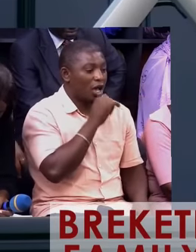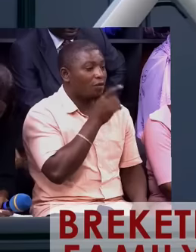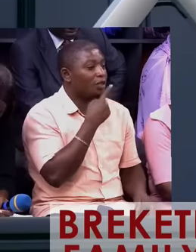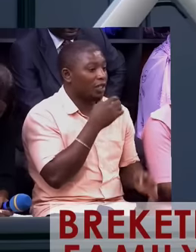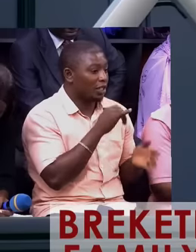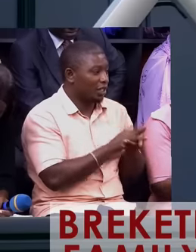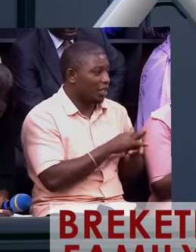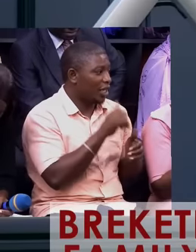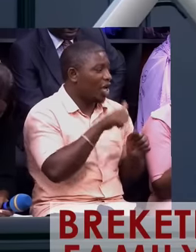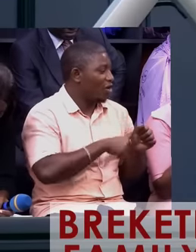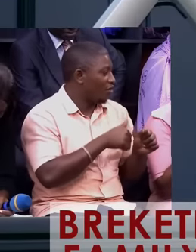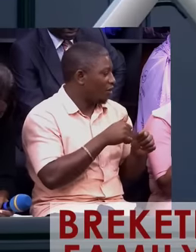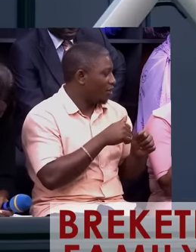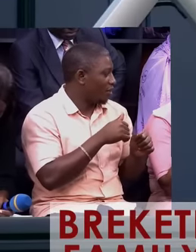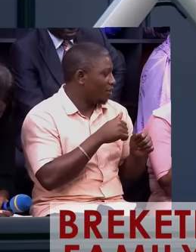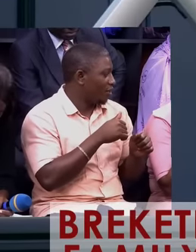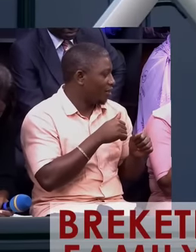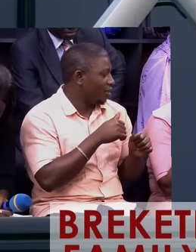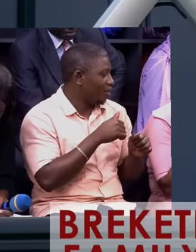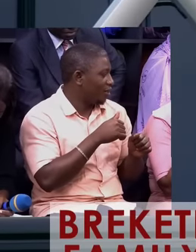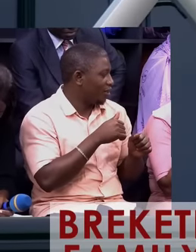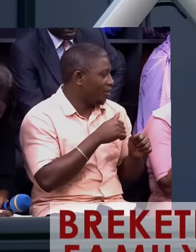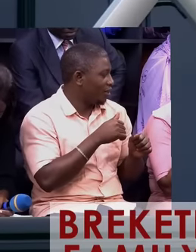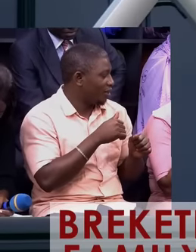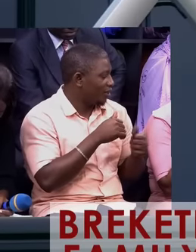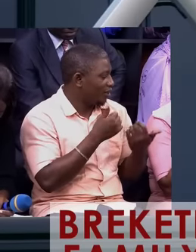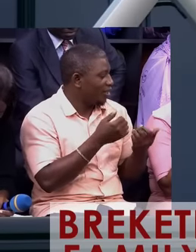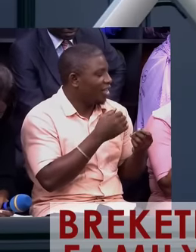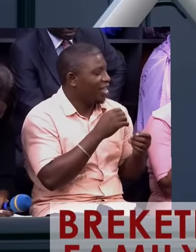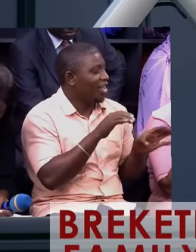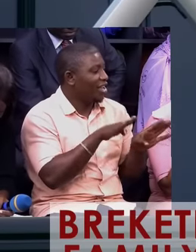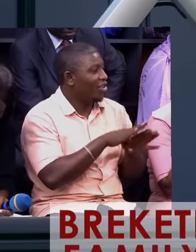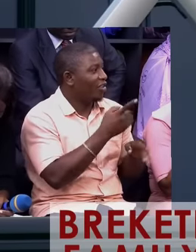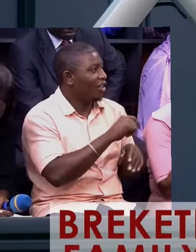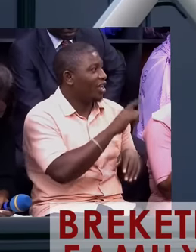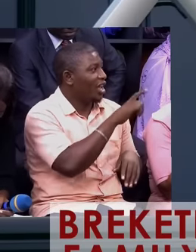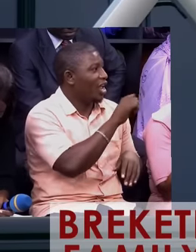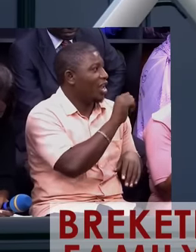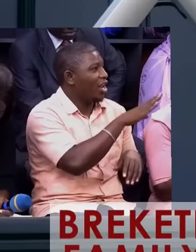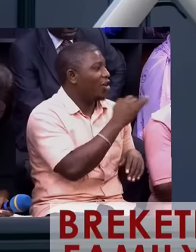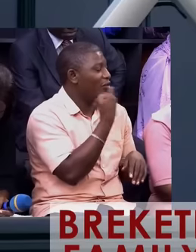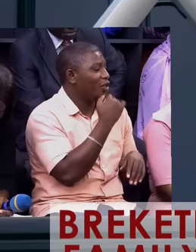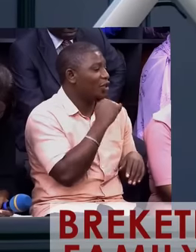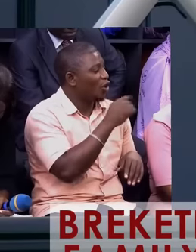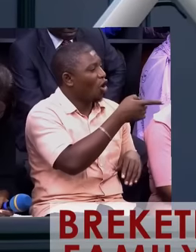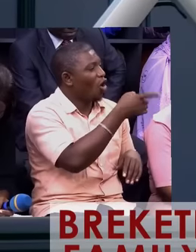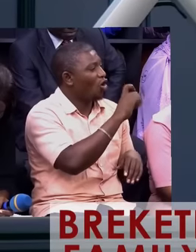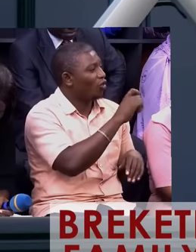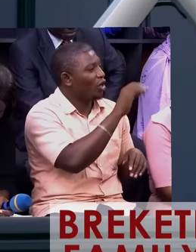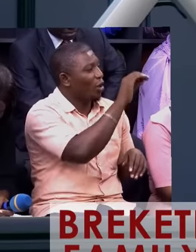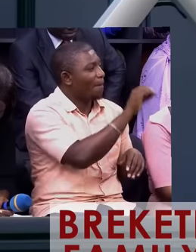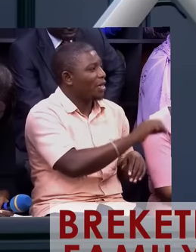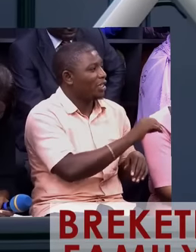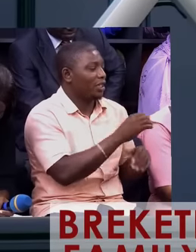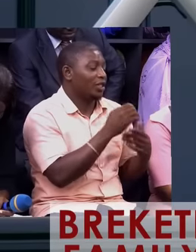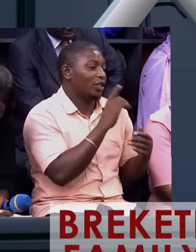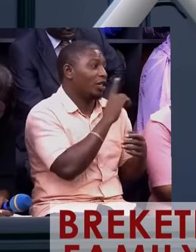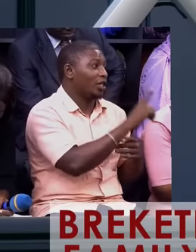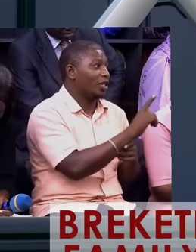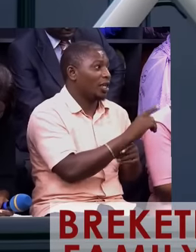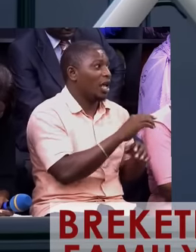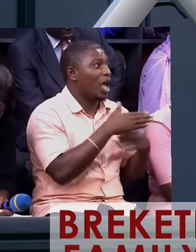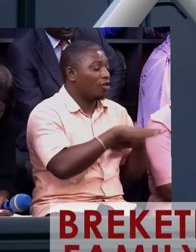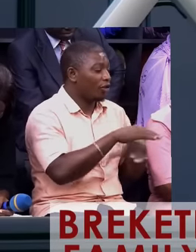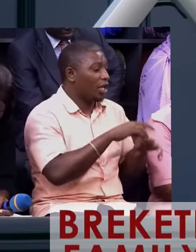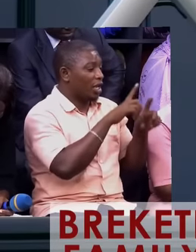everything we tested in the lab even the lab is not 100% guarantee after their investigation there there